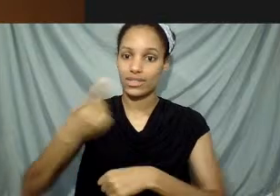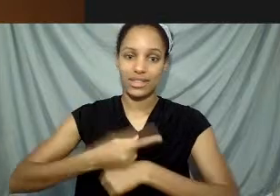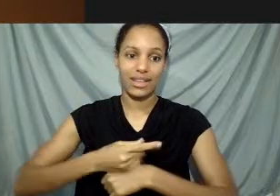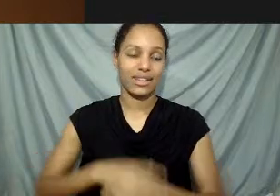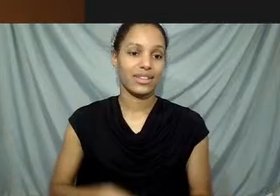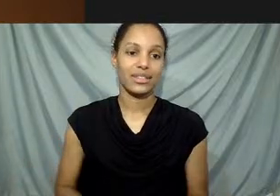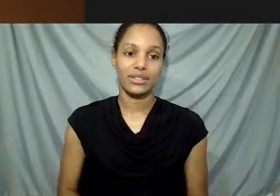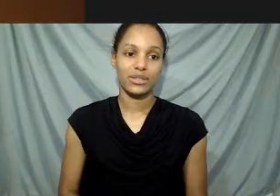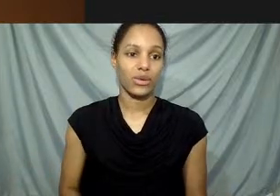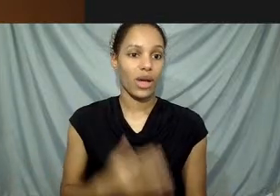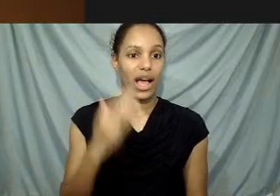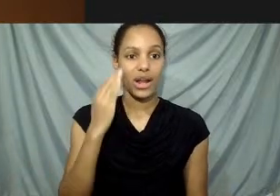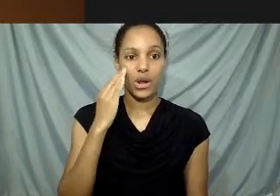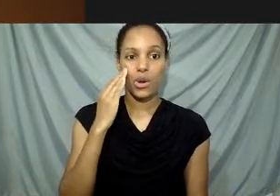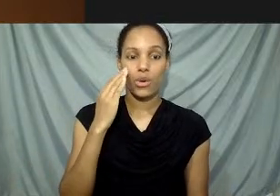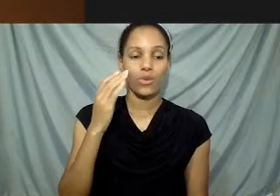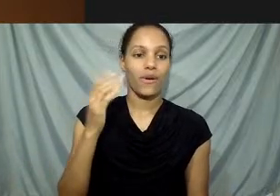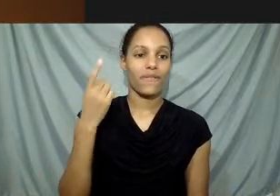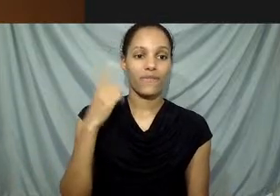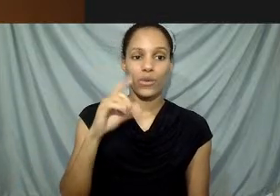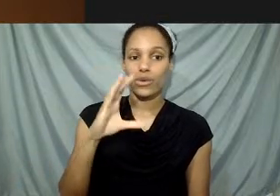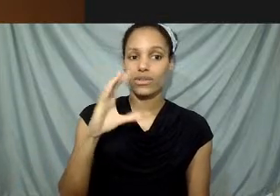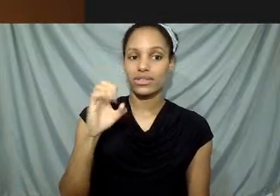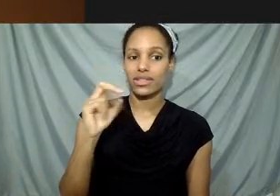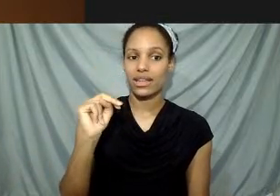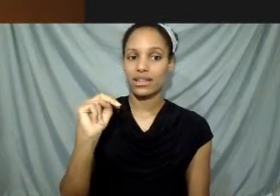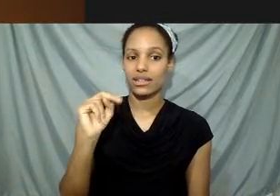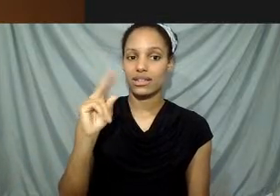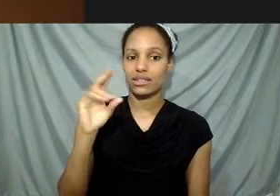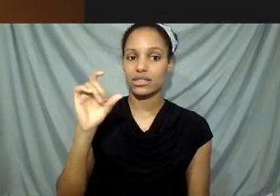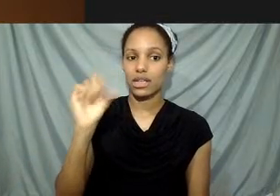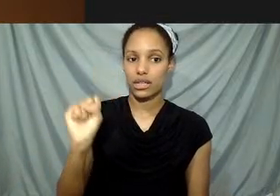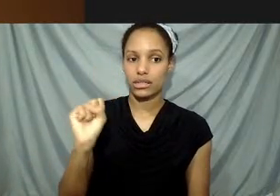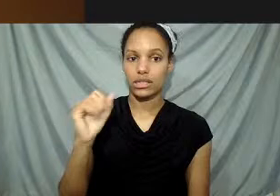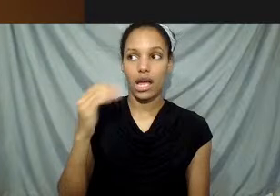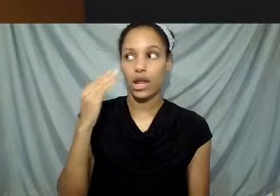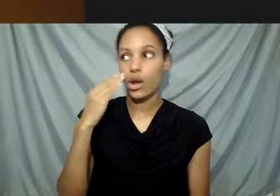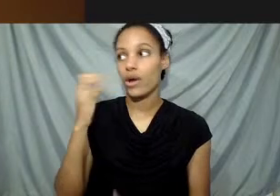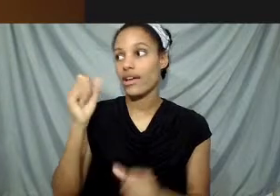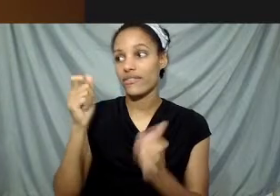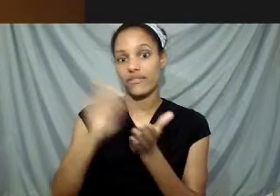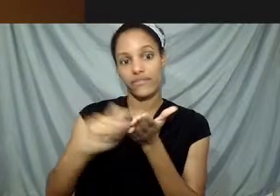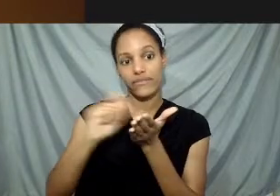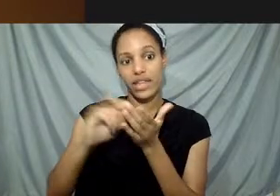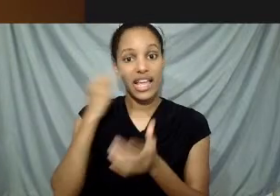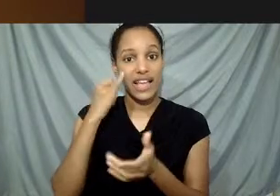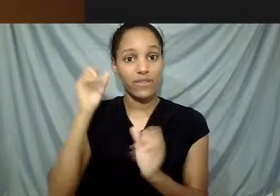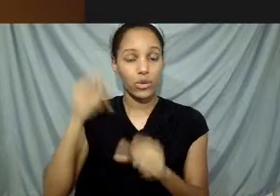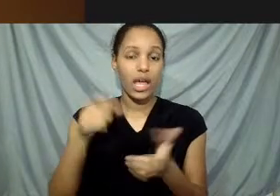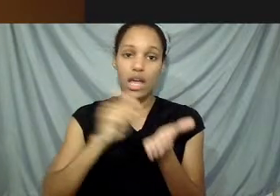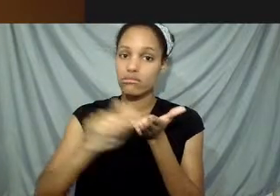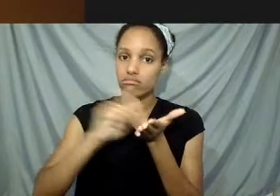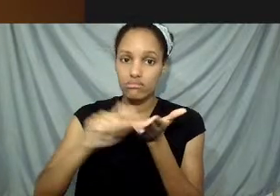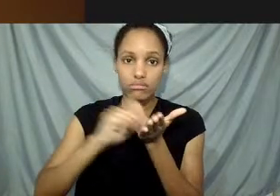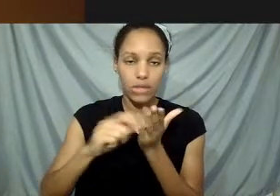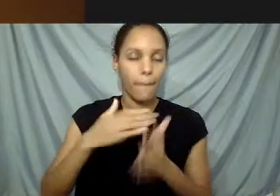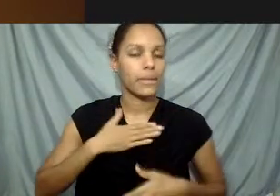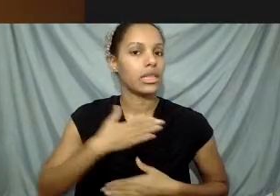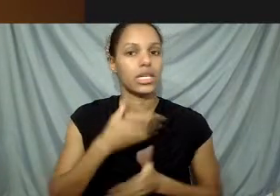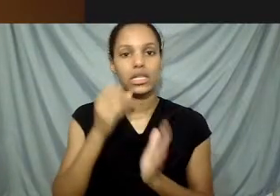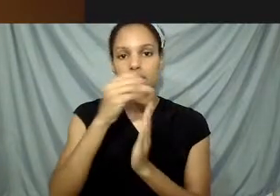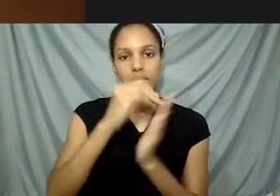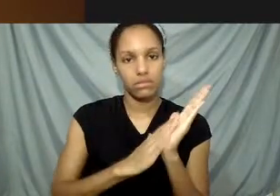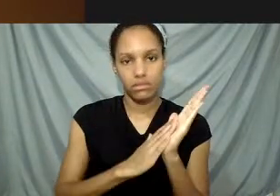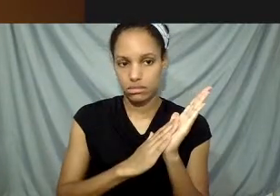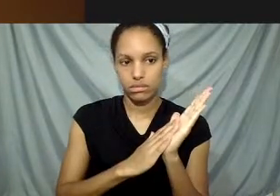they've cut it short, but please, if you still can fill it out so we can be counted. And